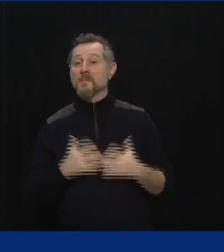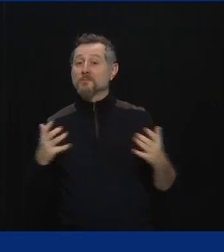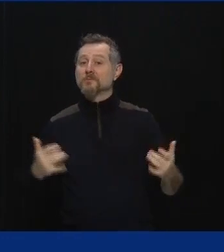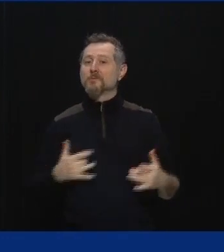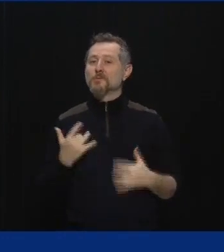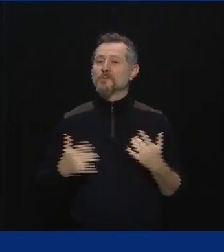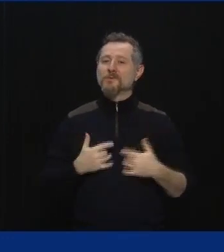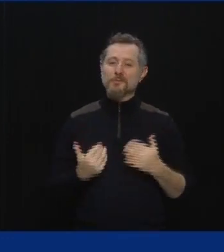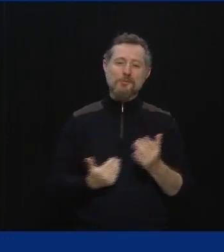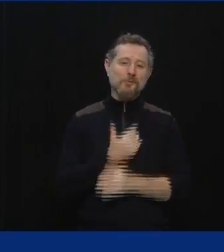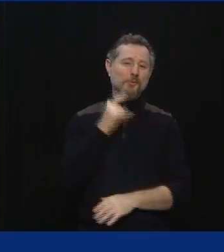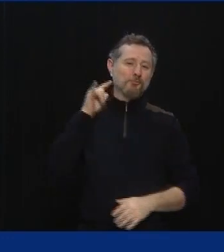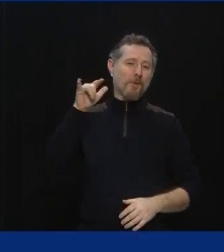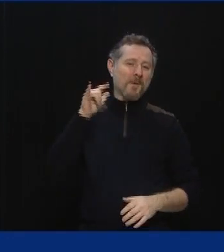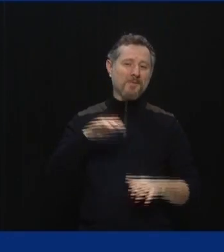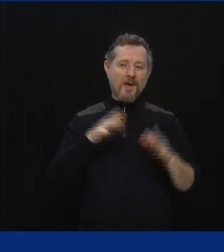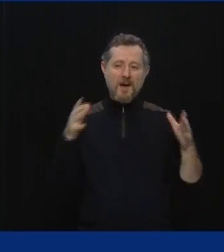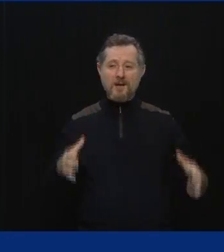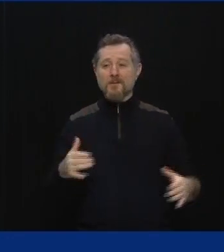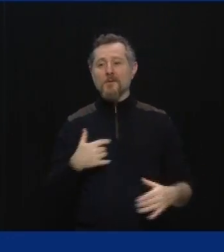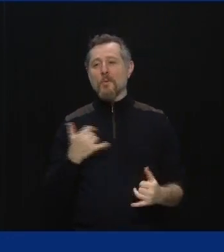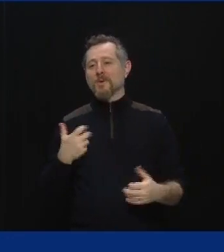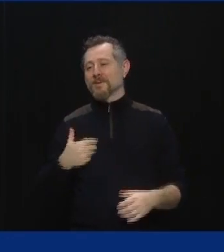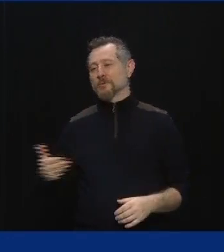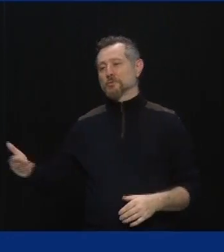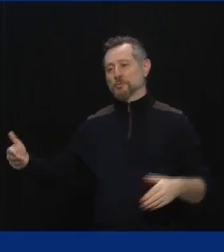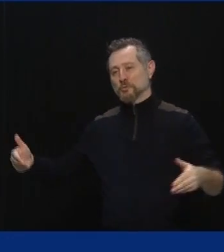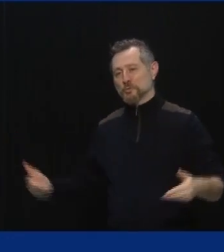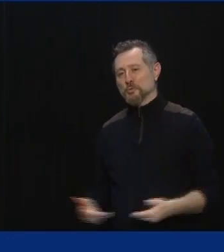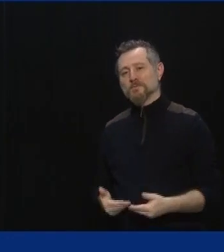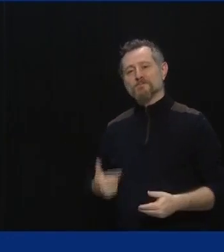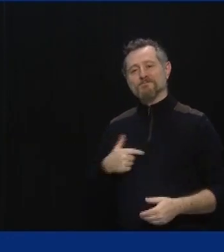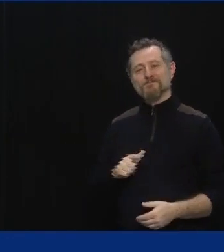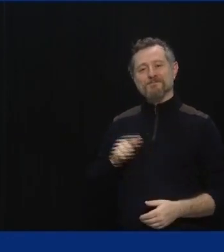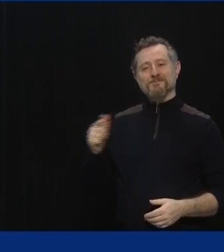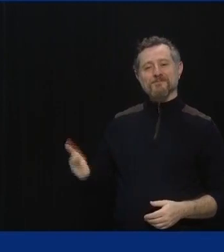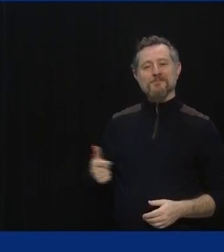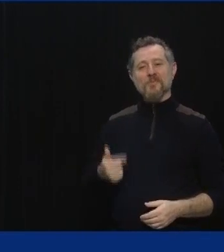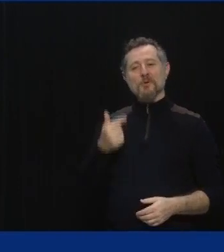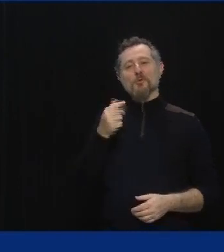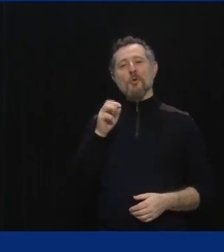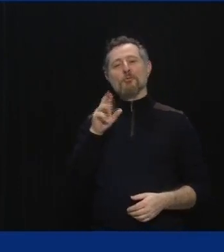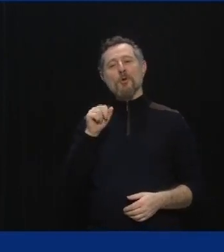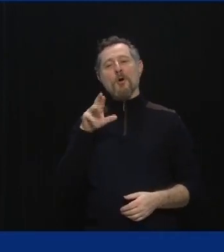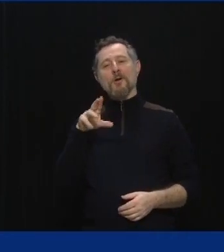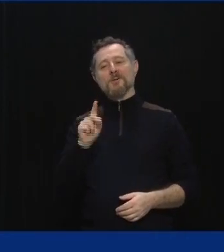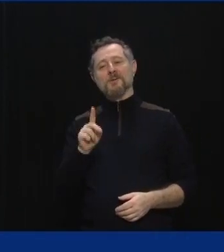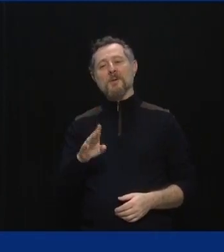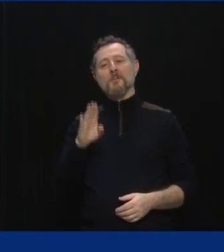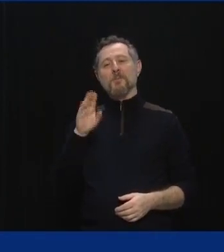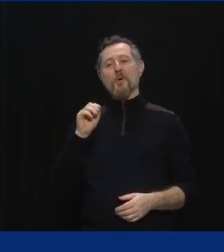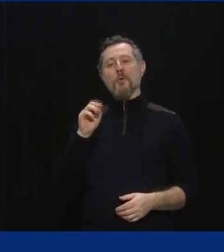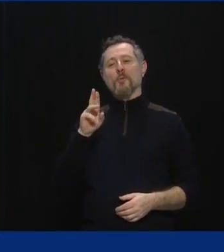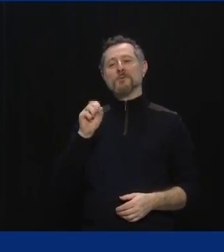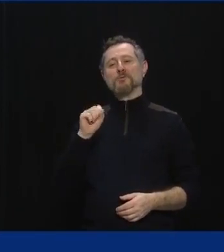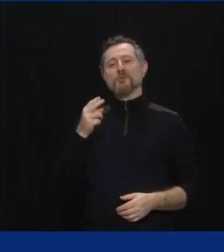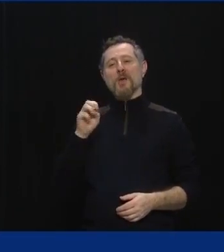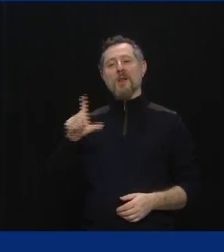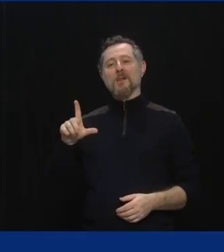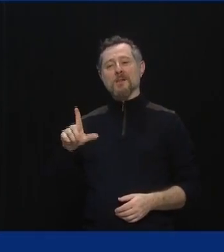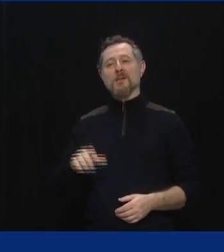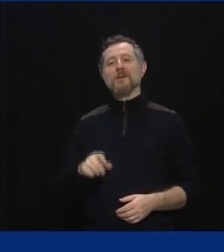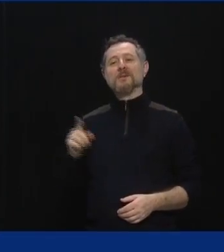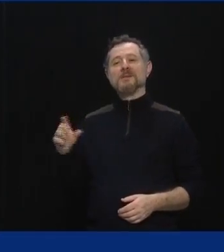terminal agreement. With that, I'd like to introduce and bring to the microphone Gerard Bushell, the CEO of New Terminal